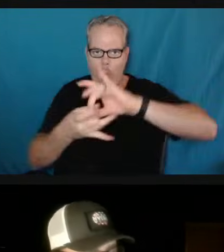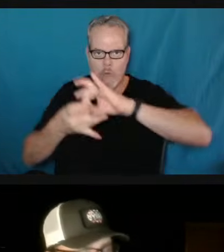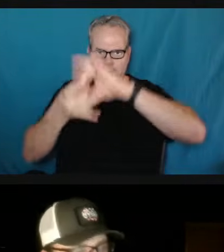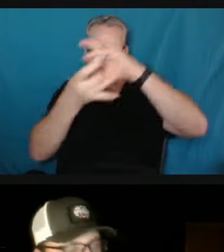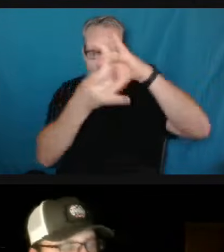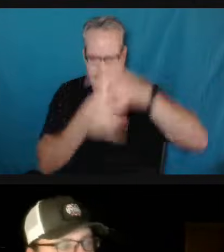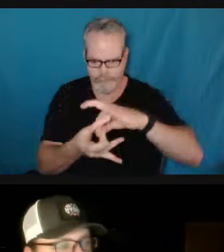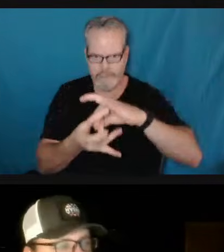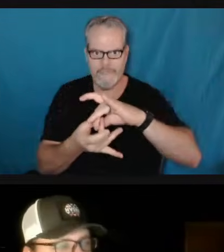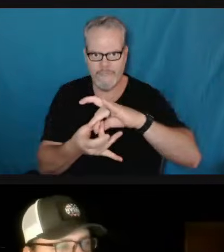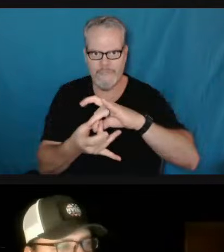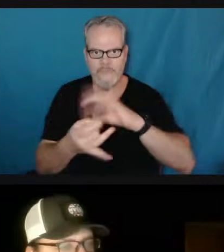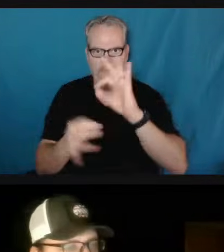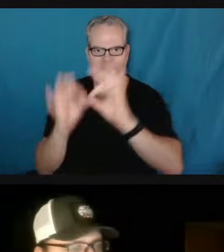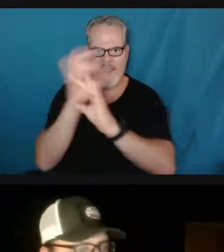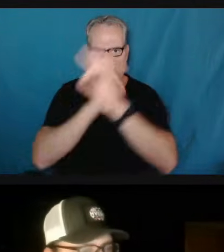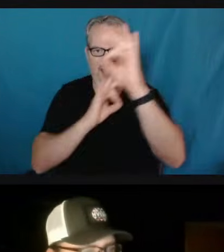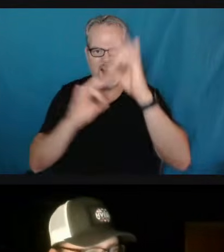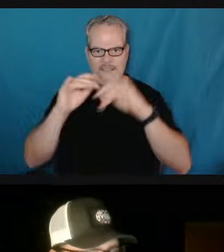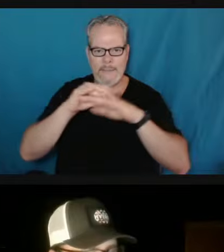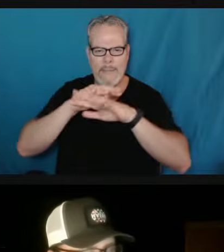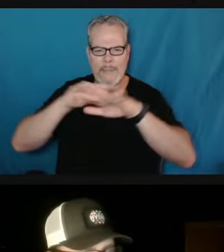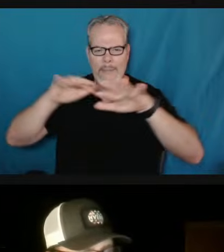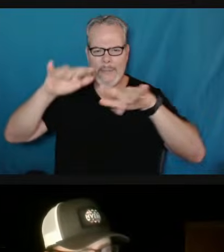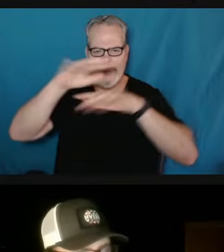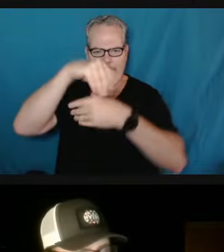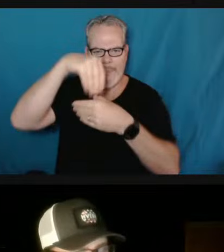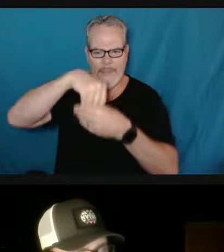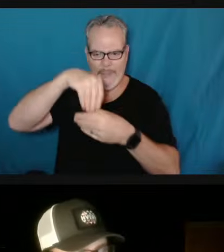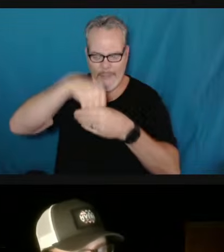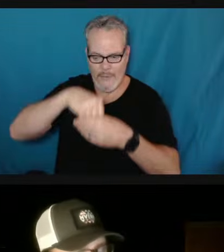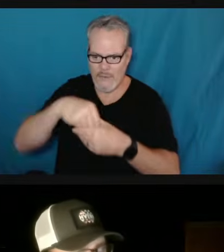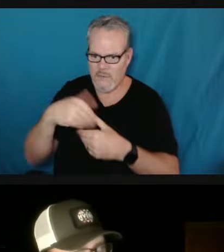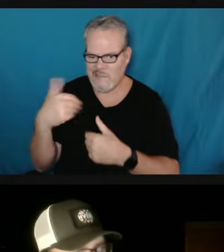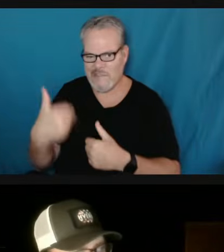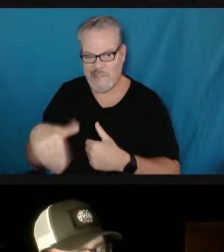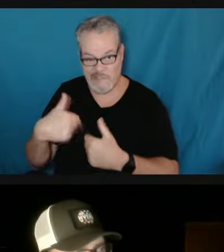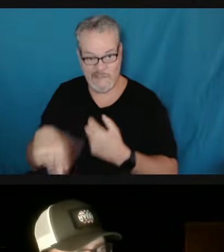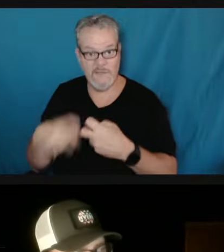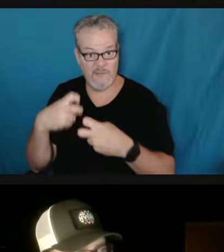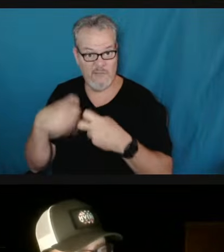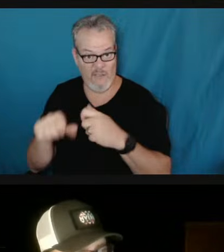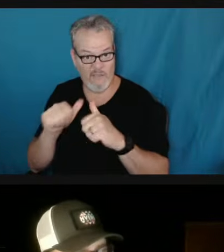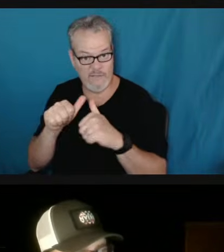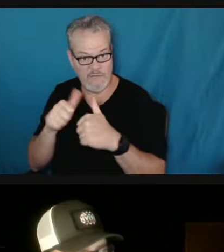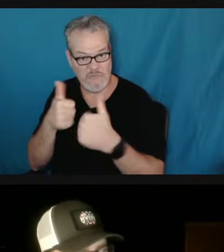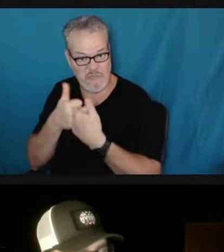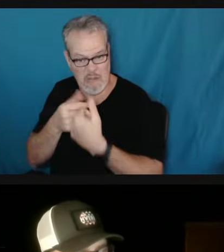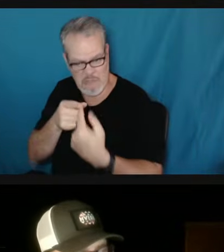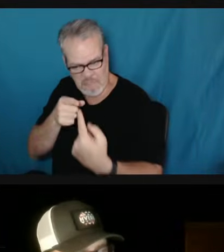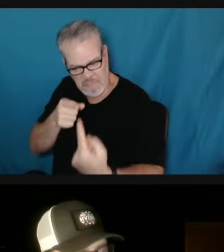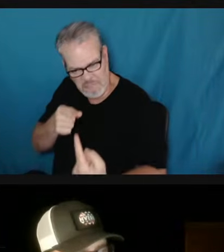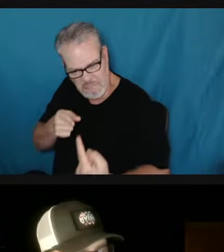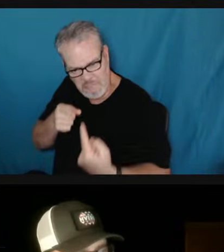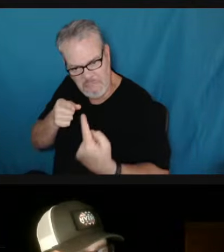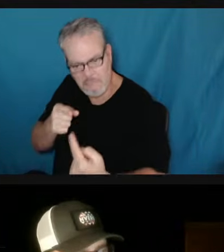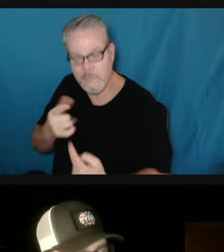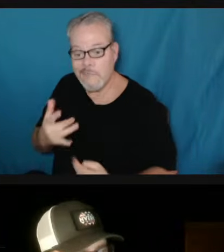So this is really challenging because the inclusions are usually from